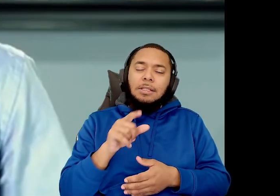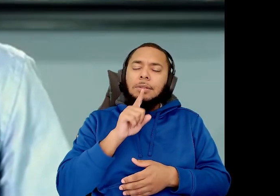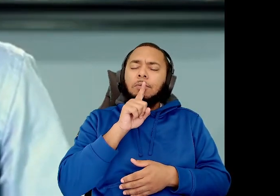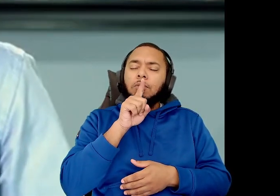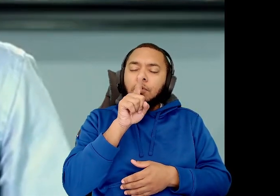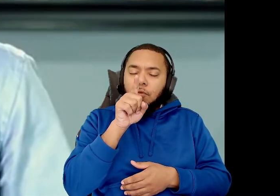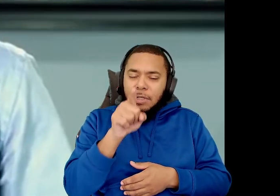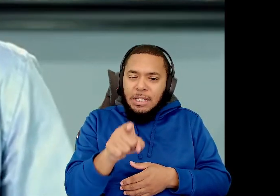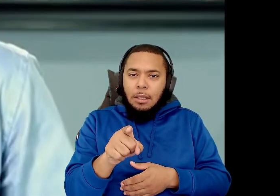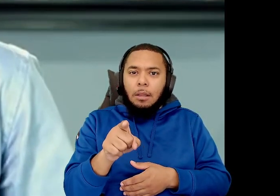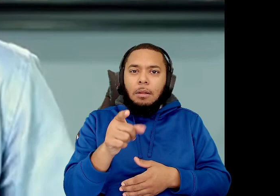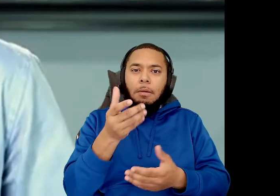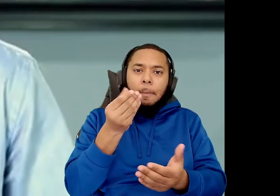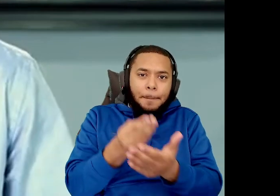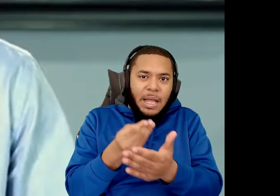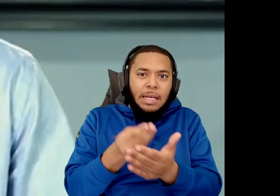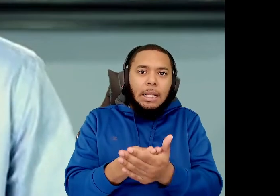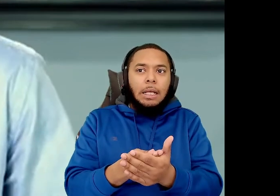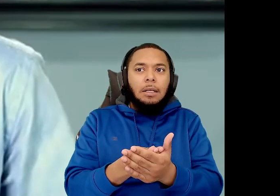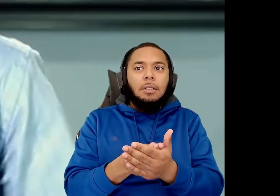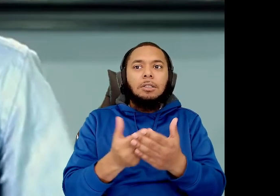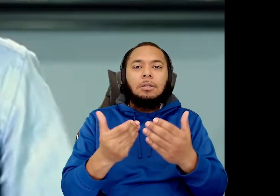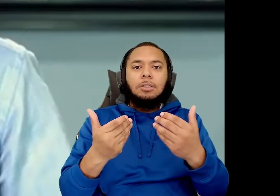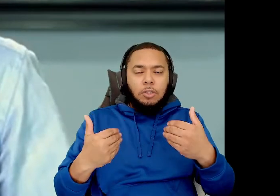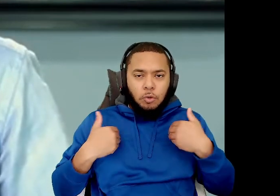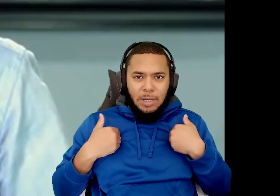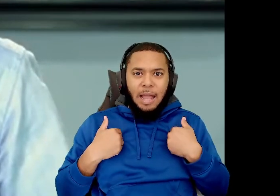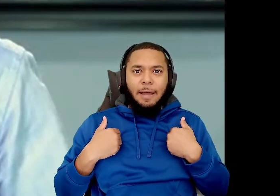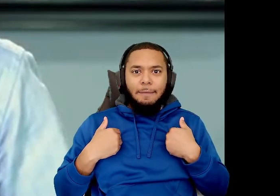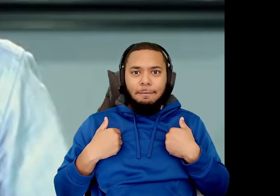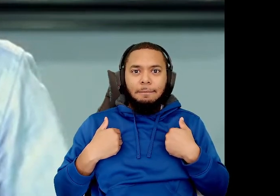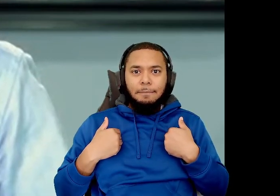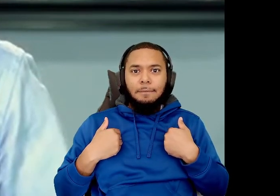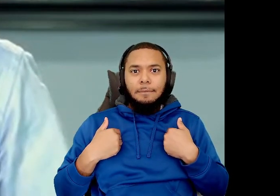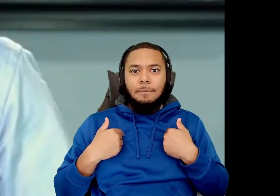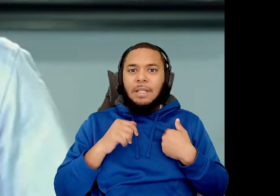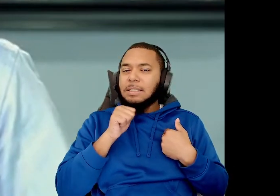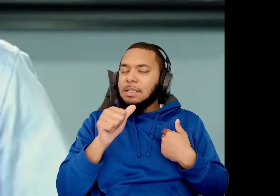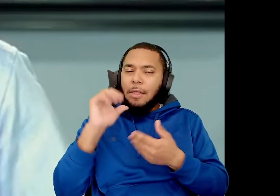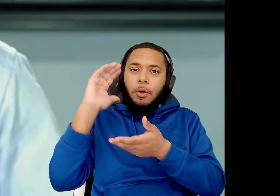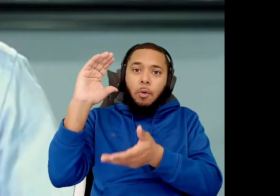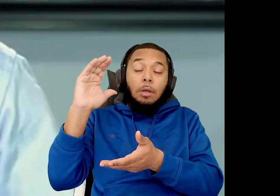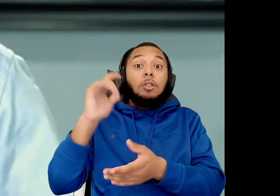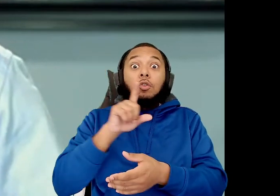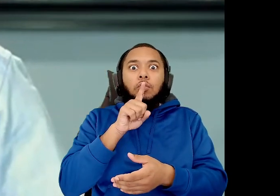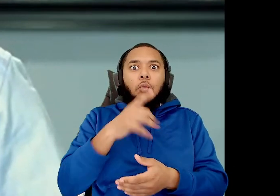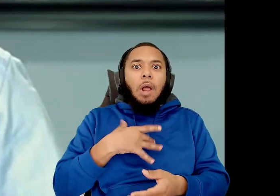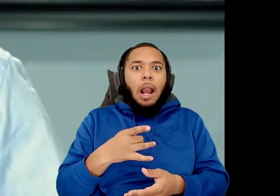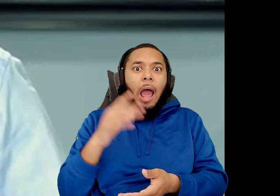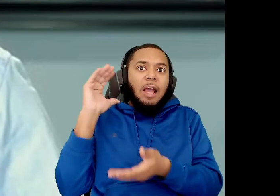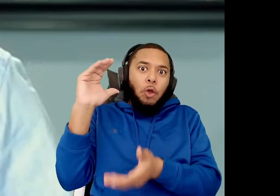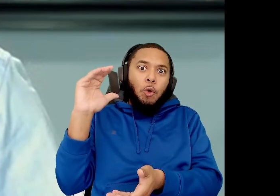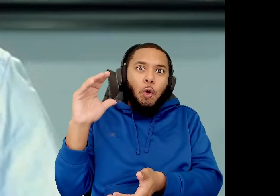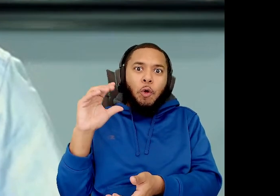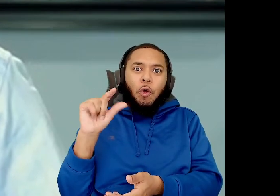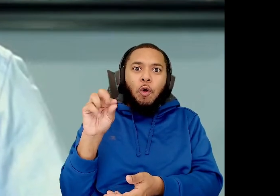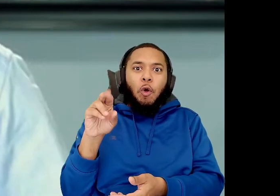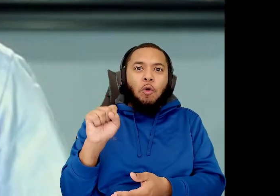actual money that you're going to have in your bank. It's not the gross number, although the gross number really makes you feel